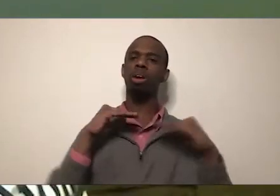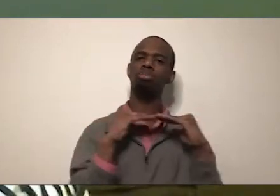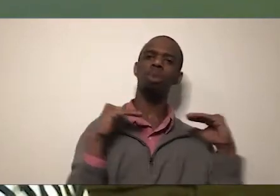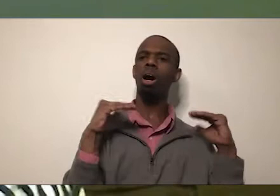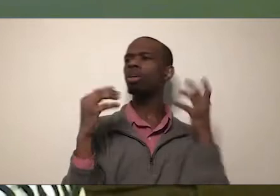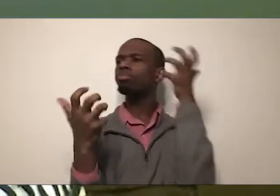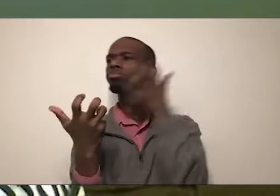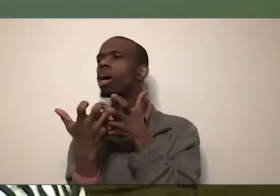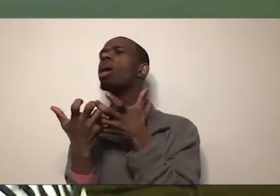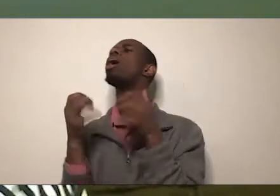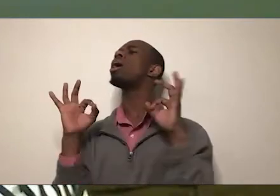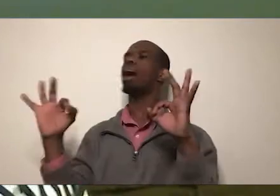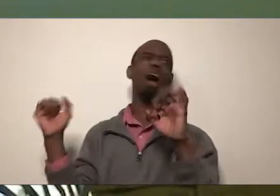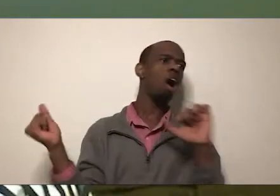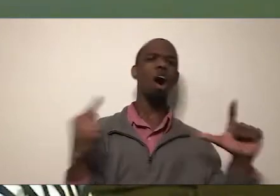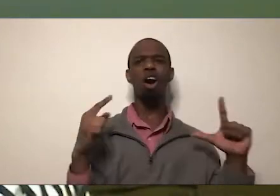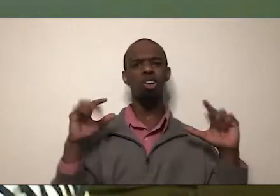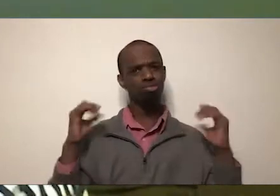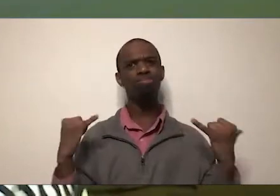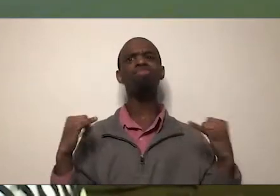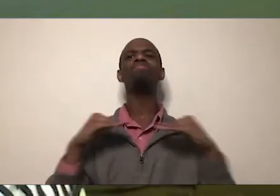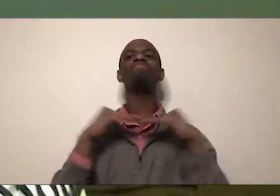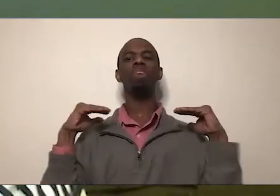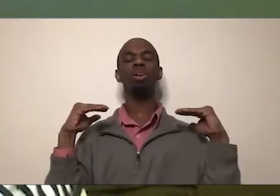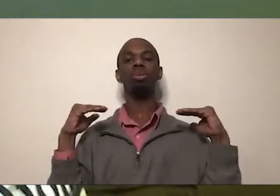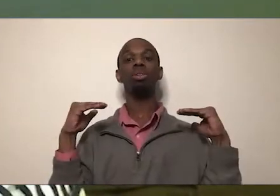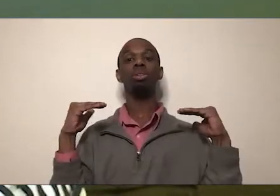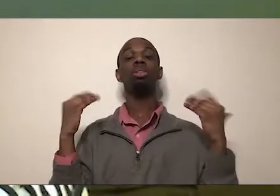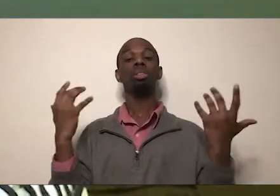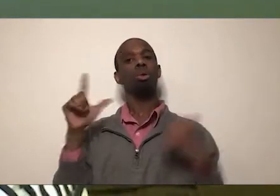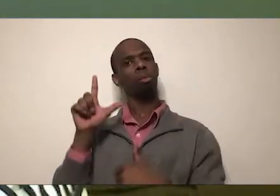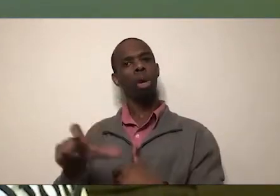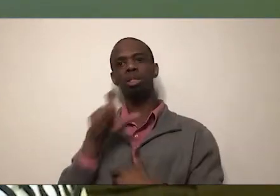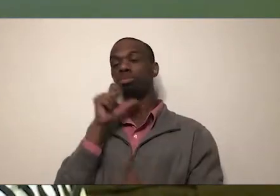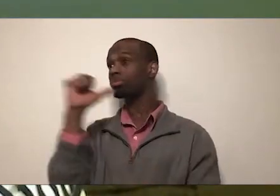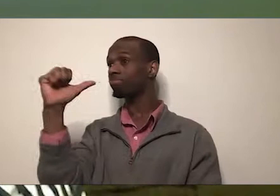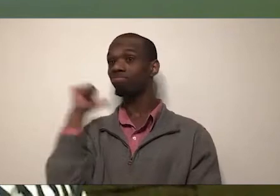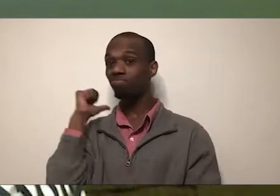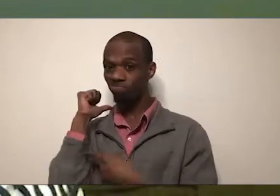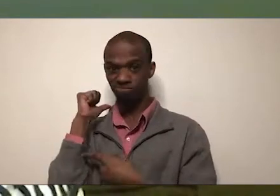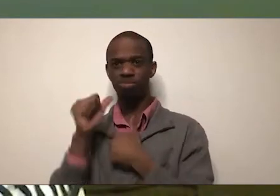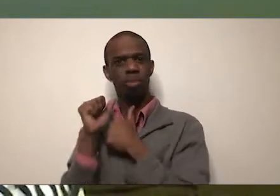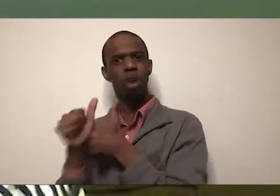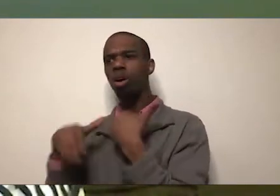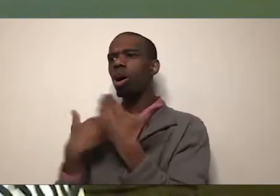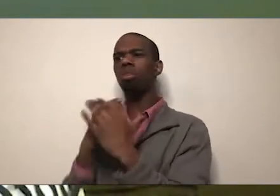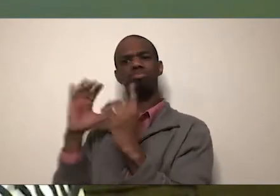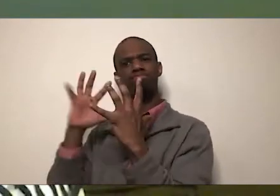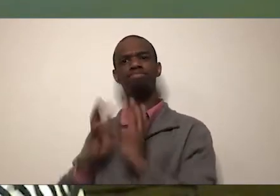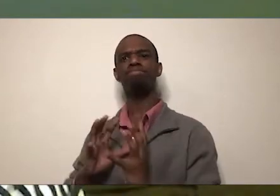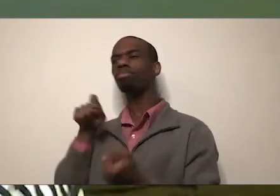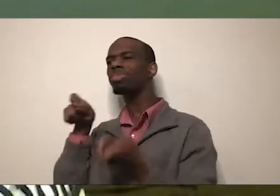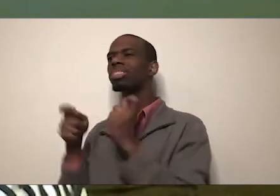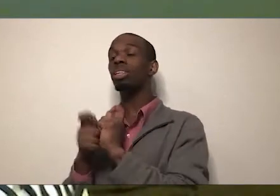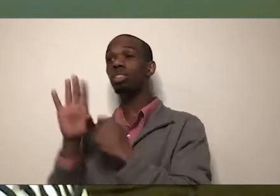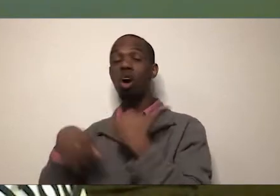work. And more specifically, if we do not meaningfully engage structural racism in its many forms, which includes environmental